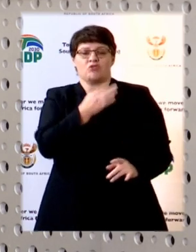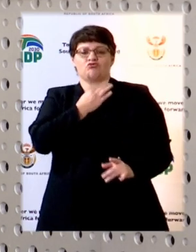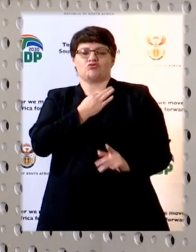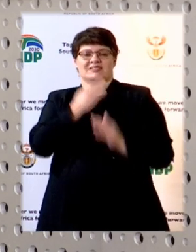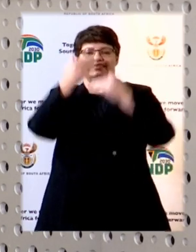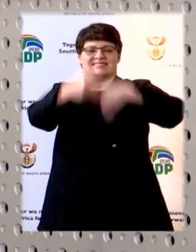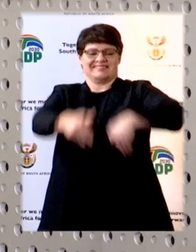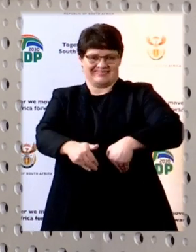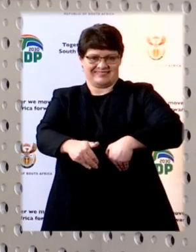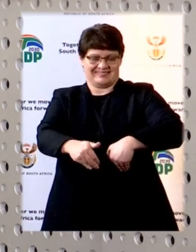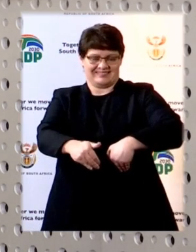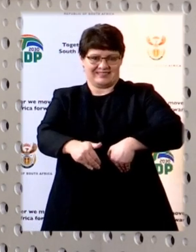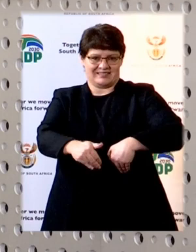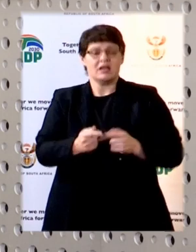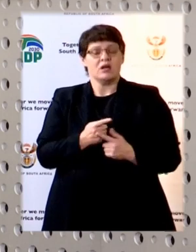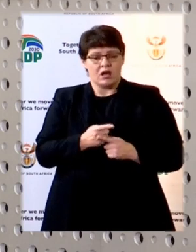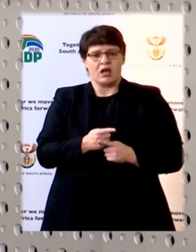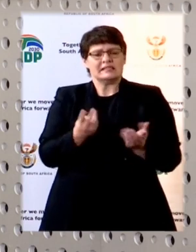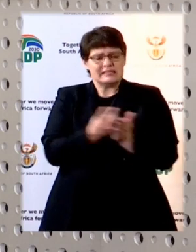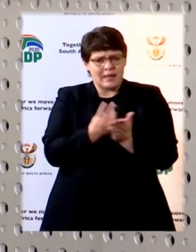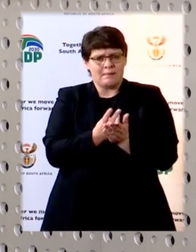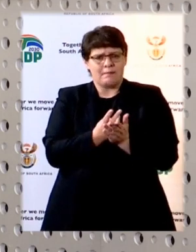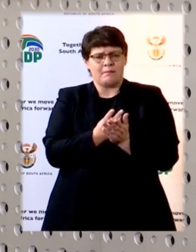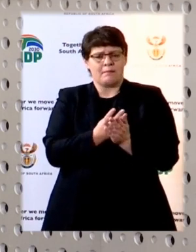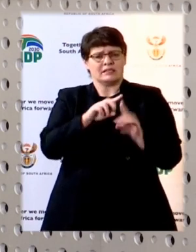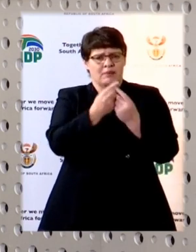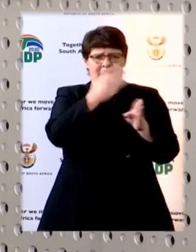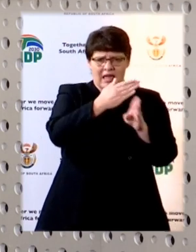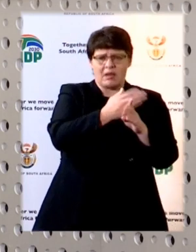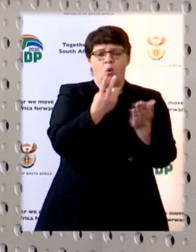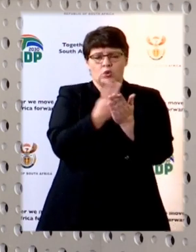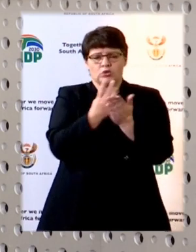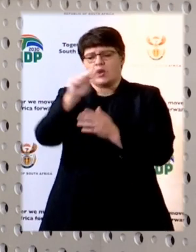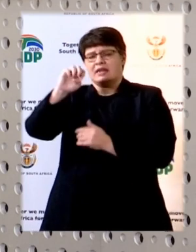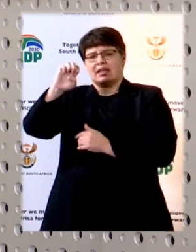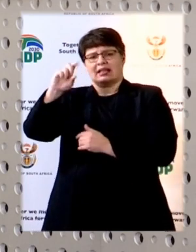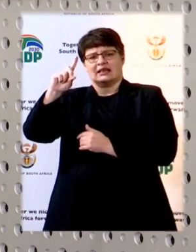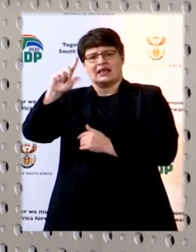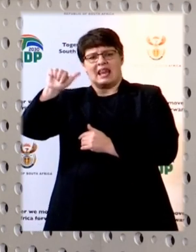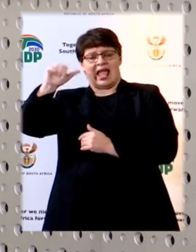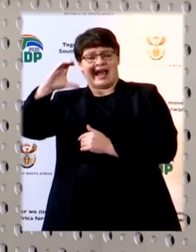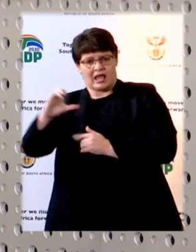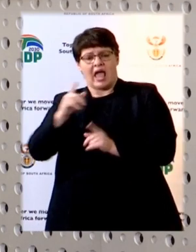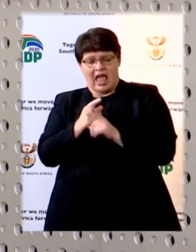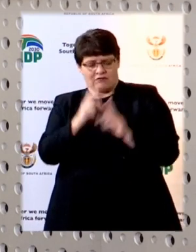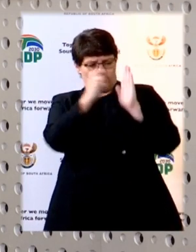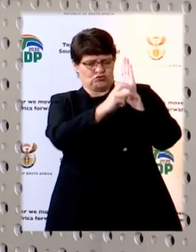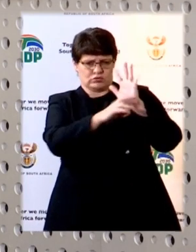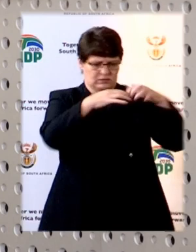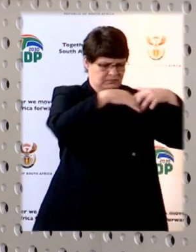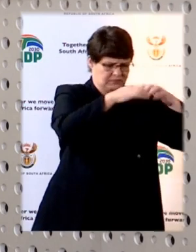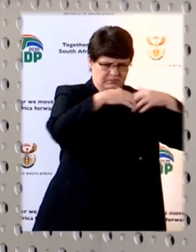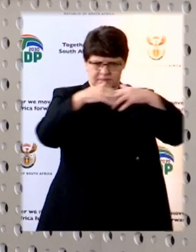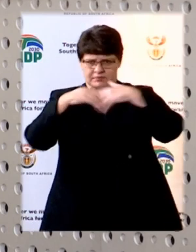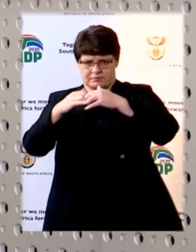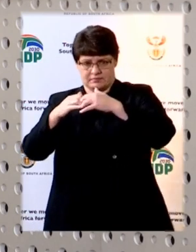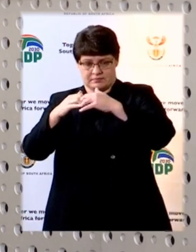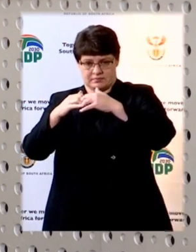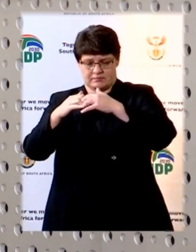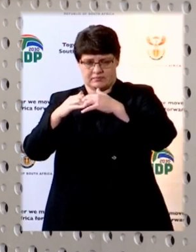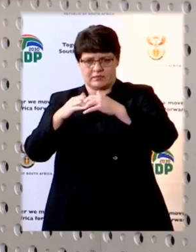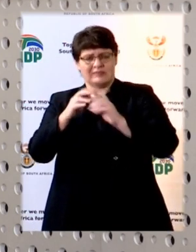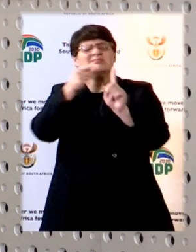the department, working with social partners at NEDLAC, has developed occupational health and safety directions, the